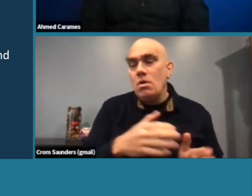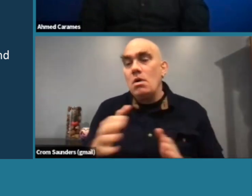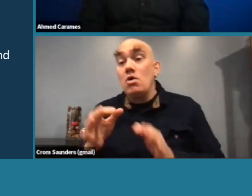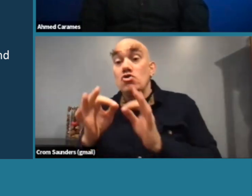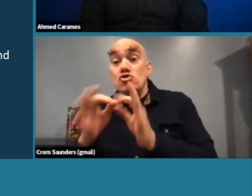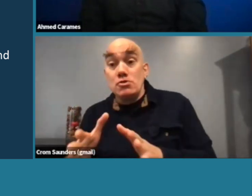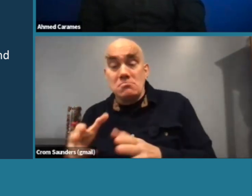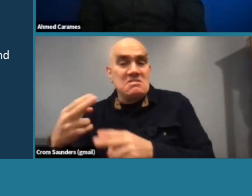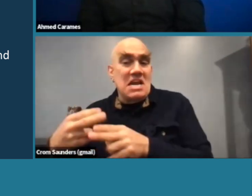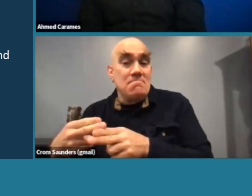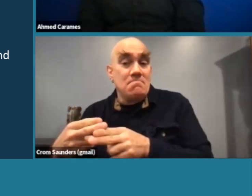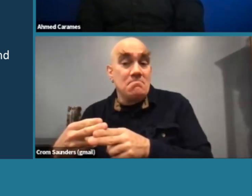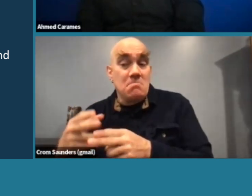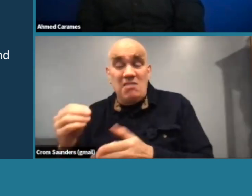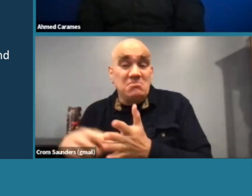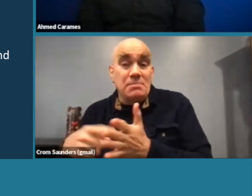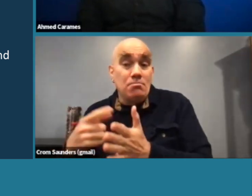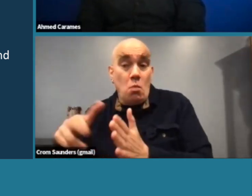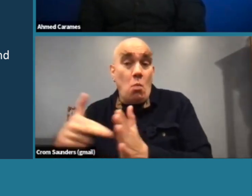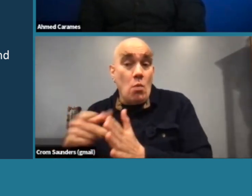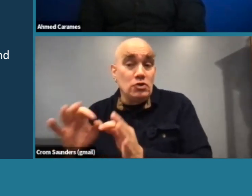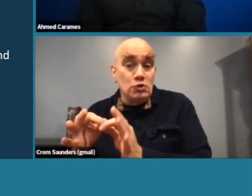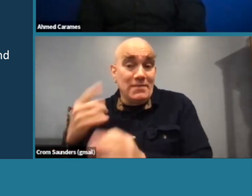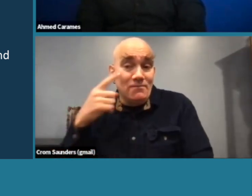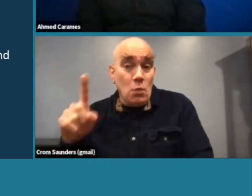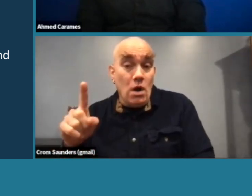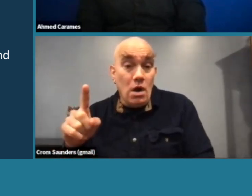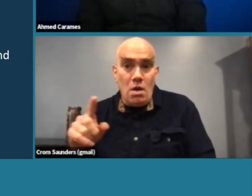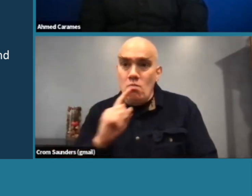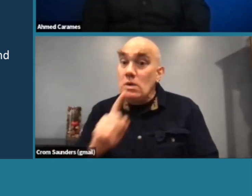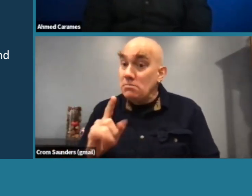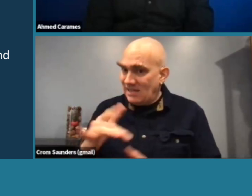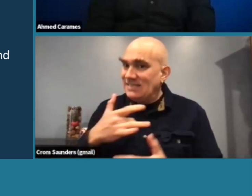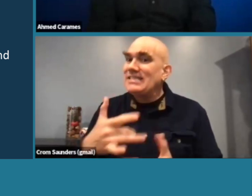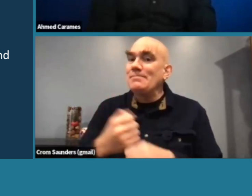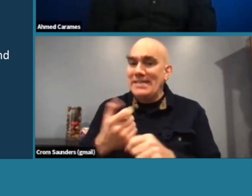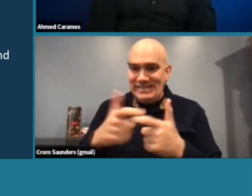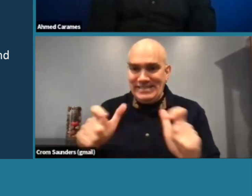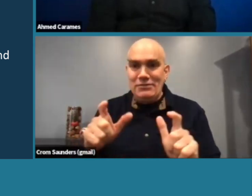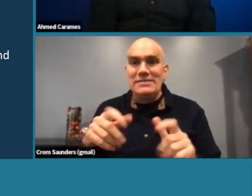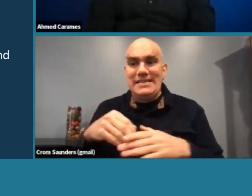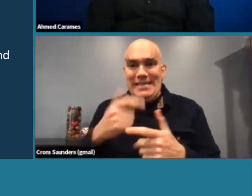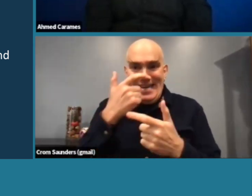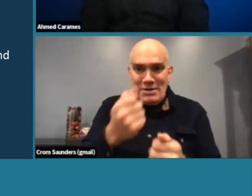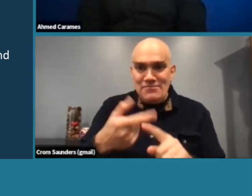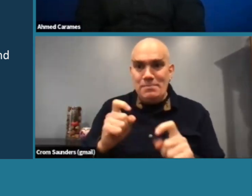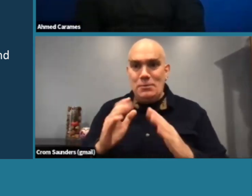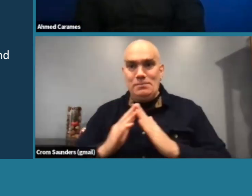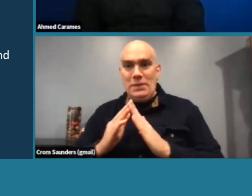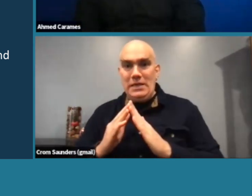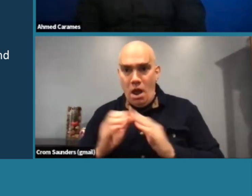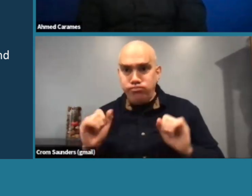video? So maybe they can talk about, oh, this person is playing this role, or this interpreter is interpreting